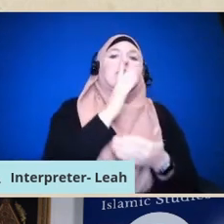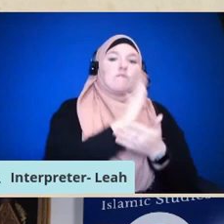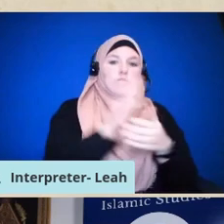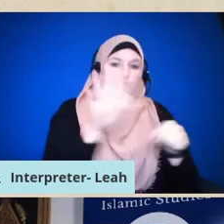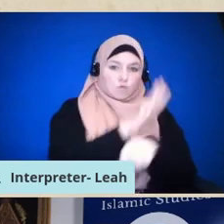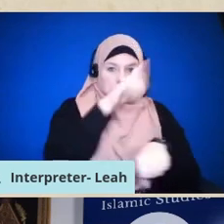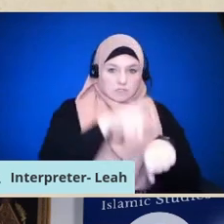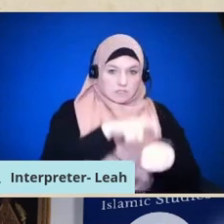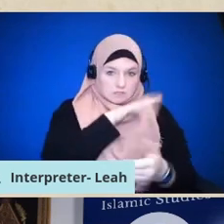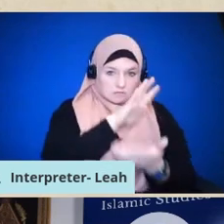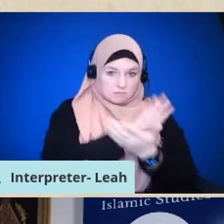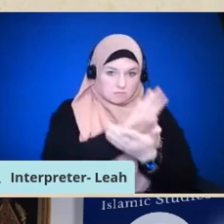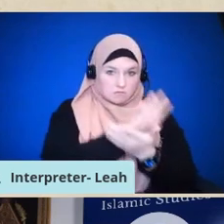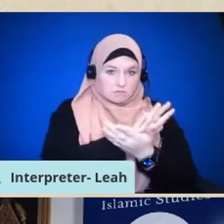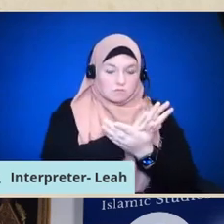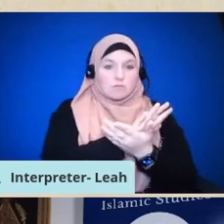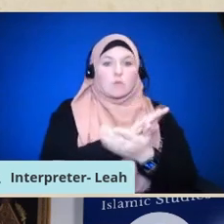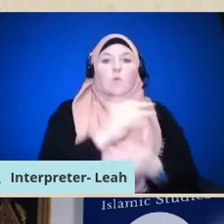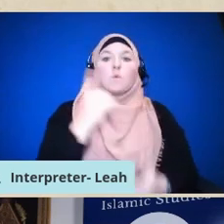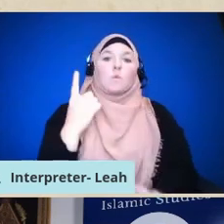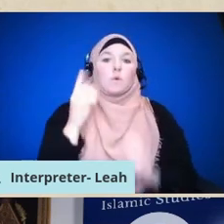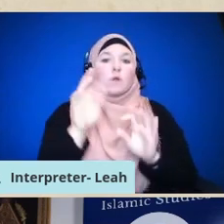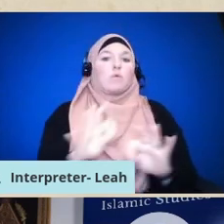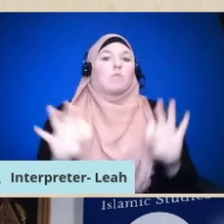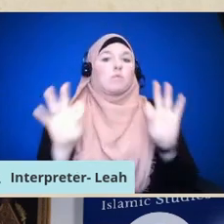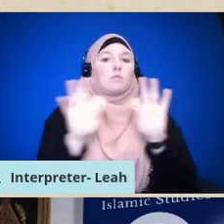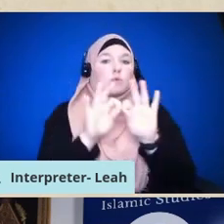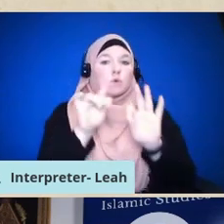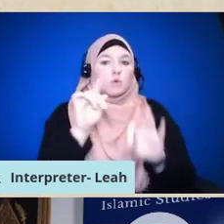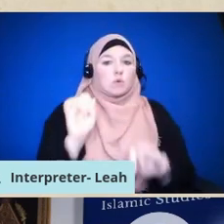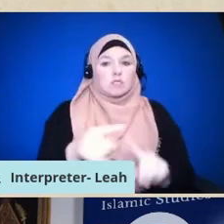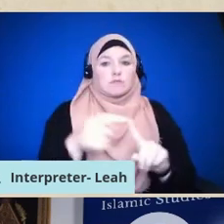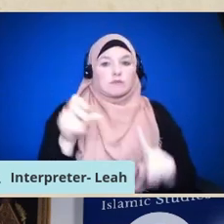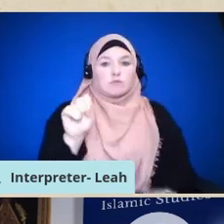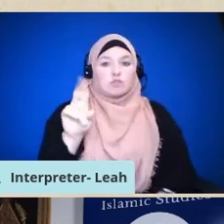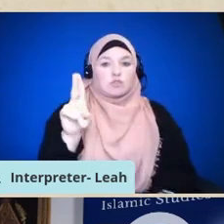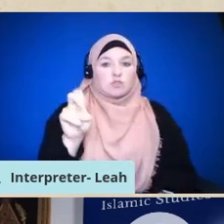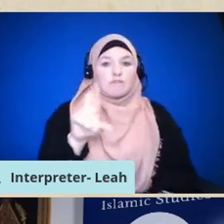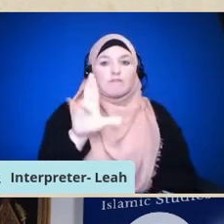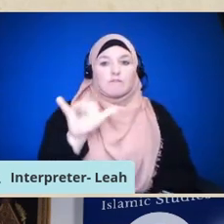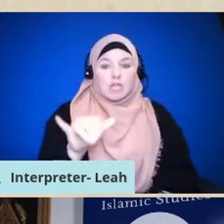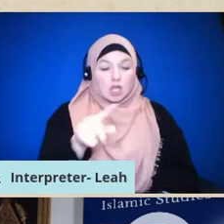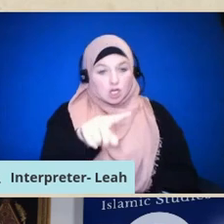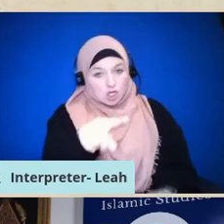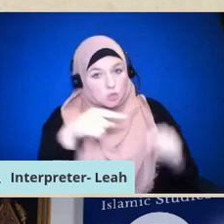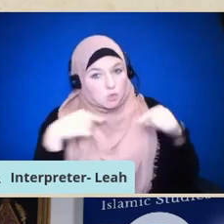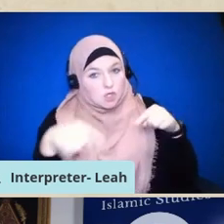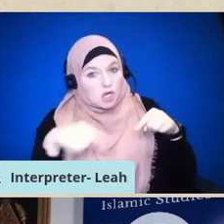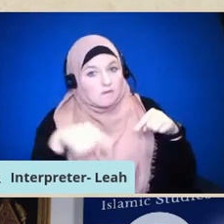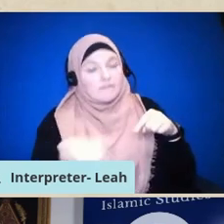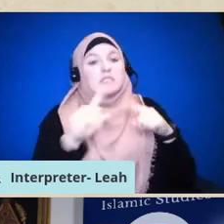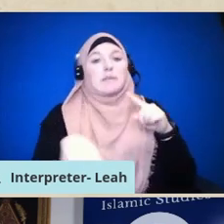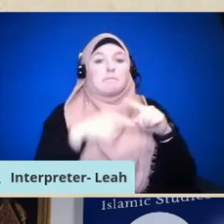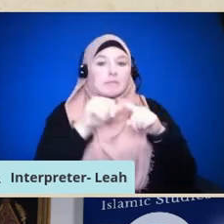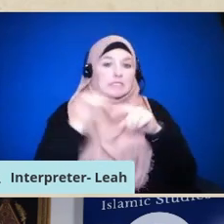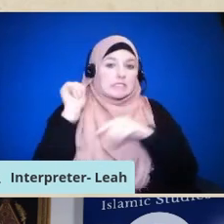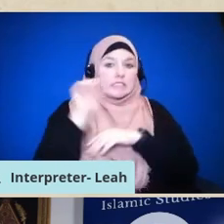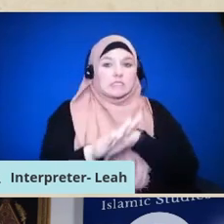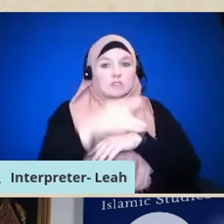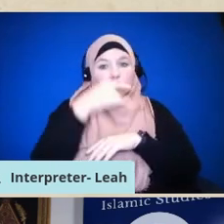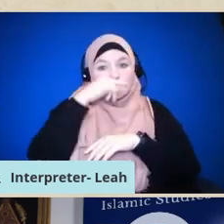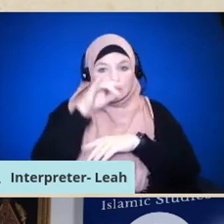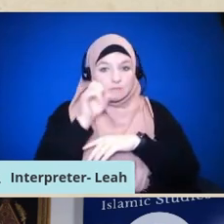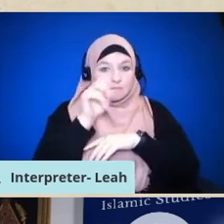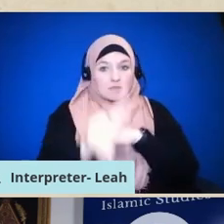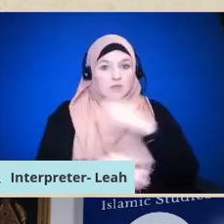school. One of the important questions of the survey was that, are you nervous about sending your kids